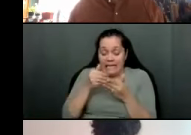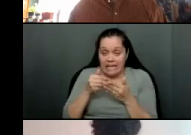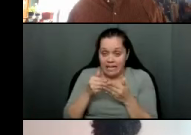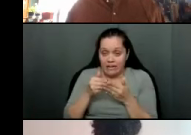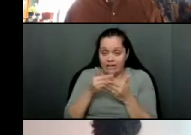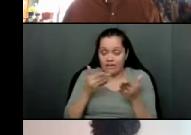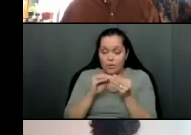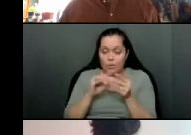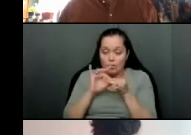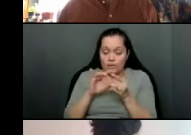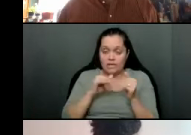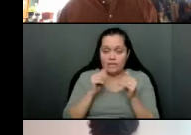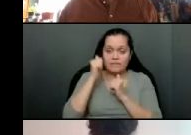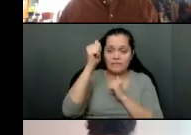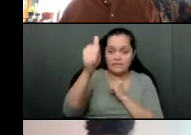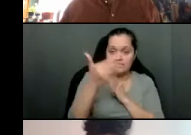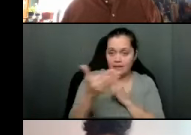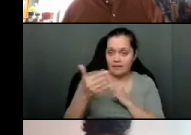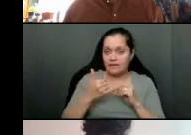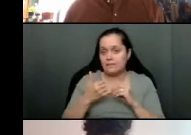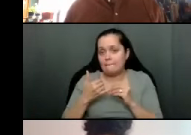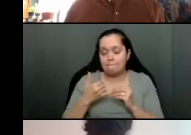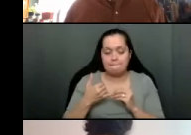more related than distant things.